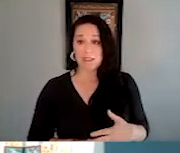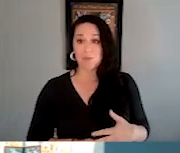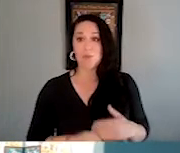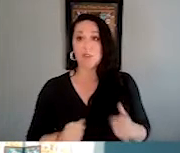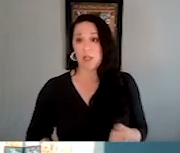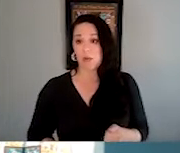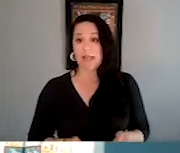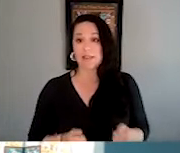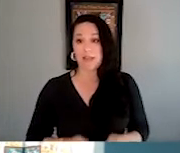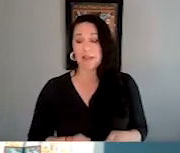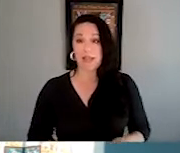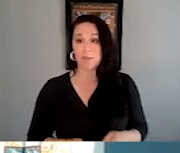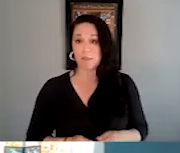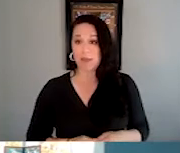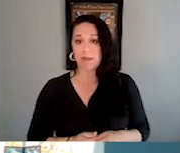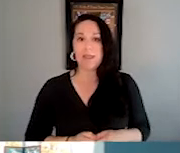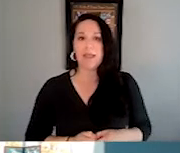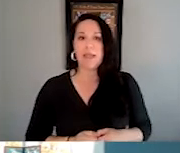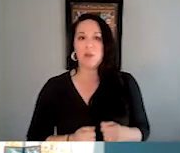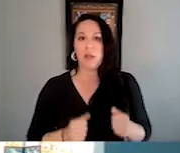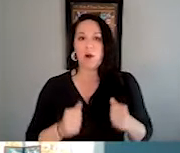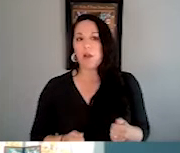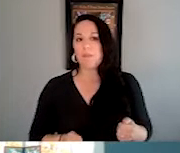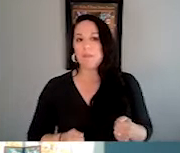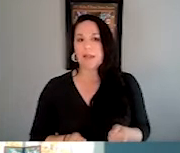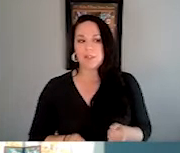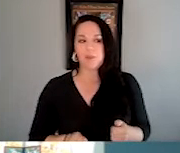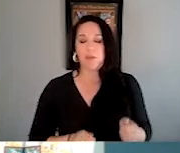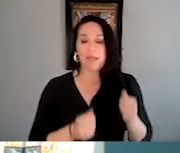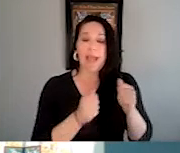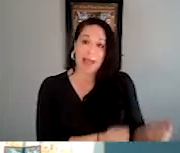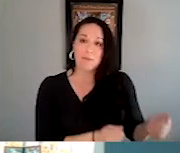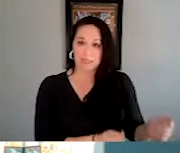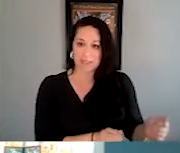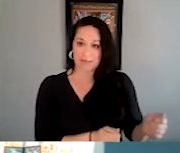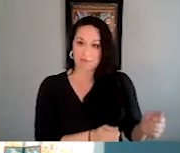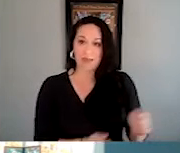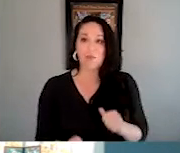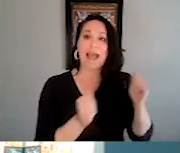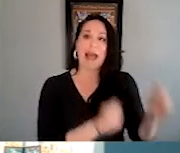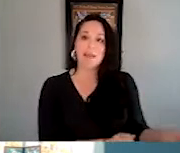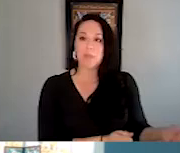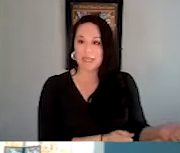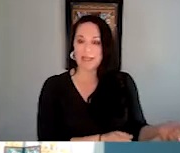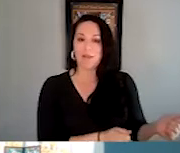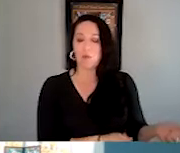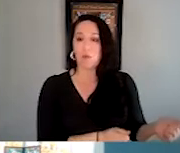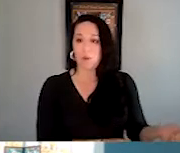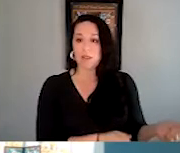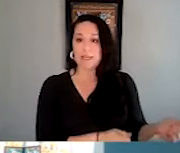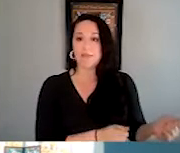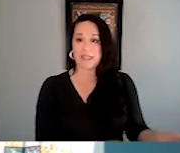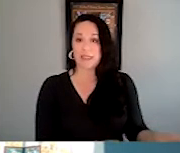pain clinics, which we saw a rise of at the time as well. And so it all comes back to, if we hadn't been listening, we hadn't been getting